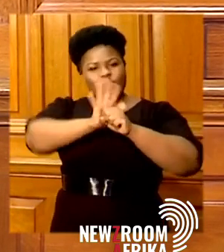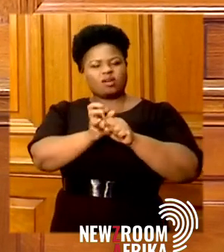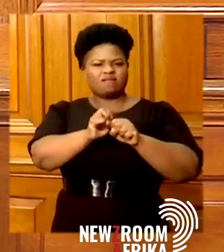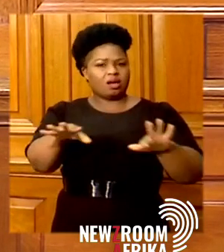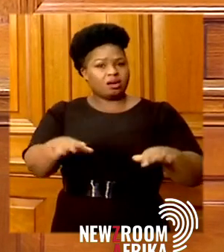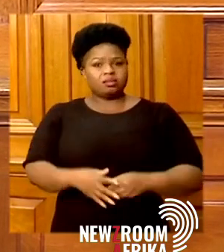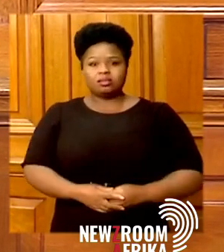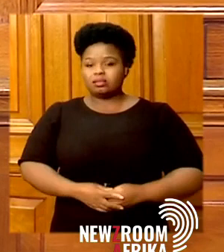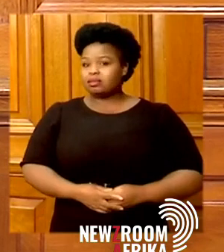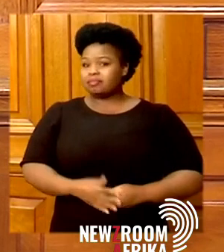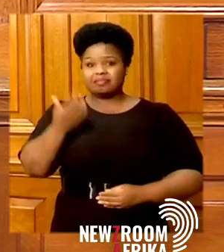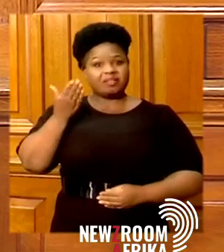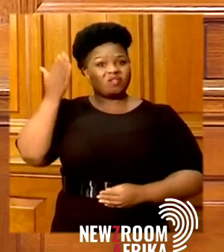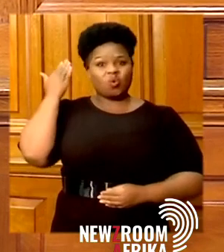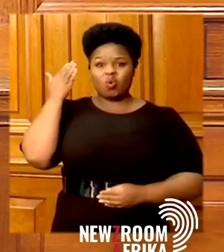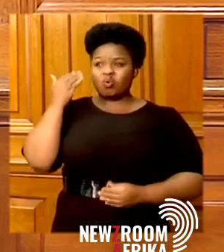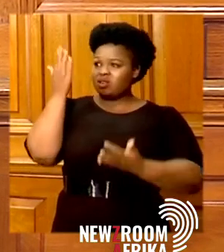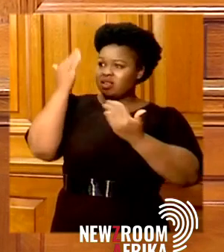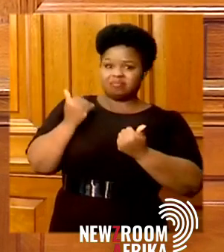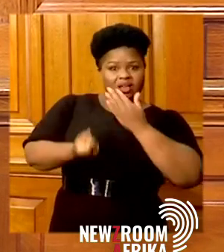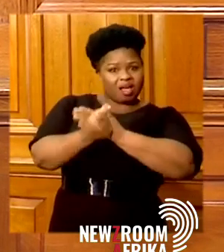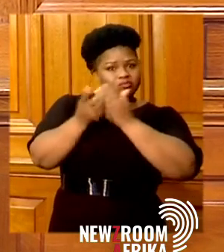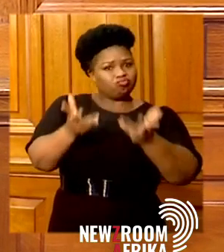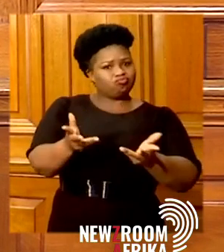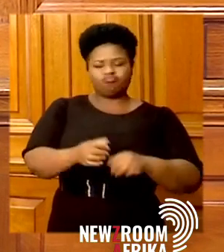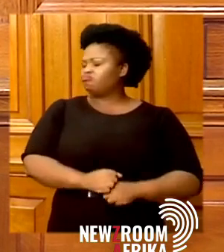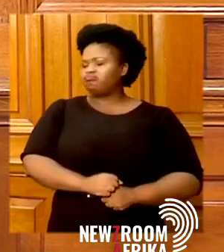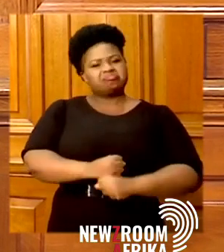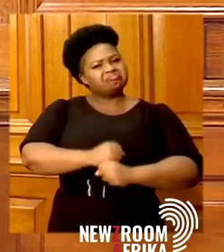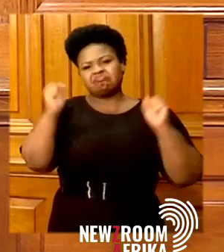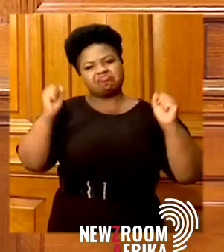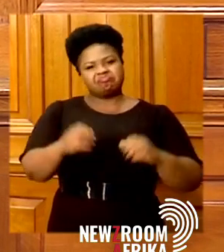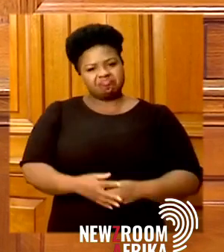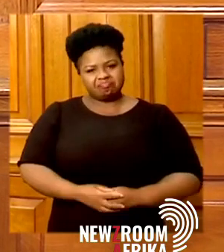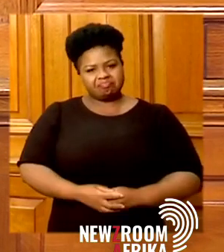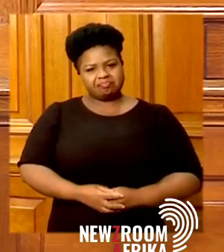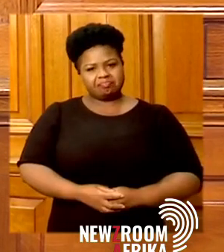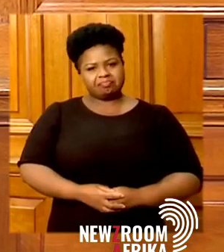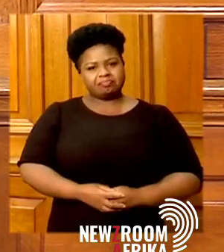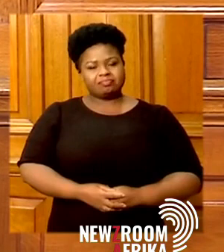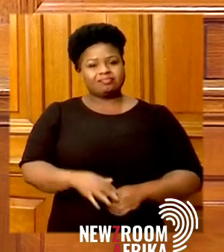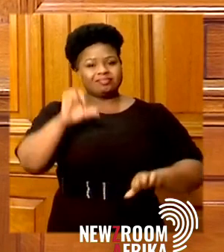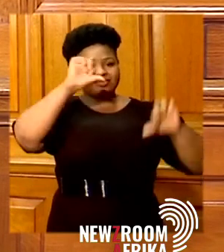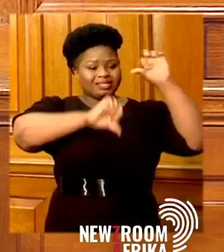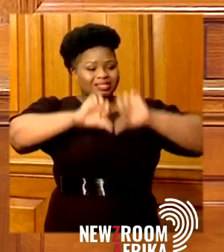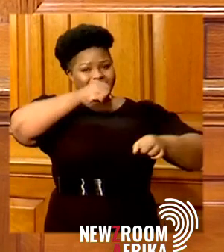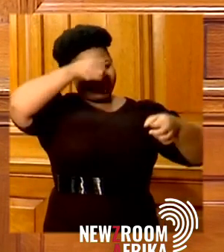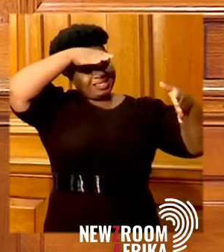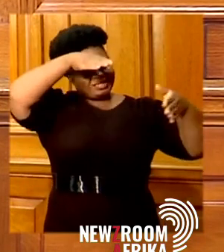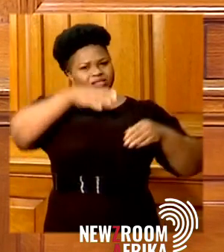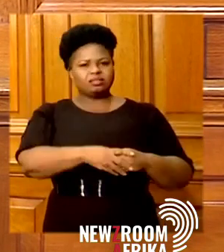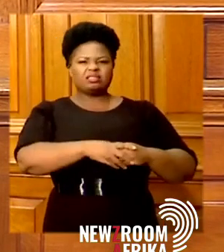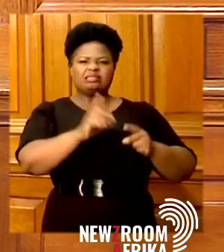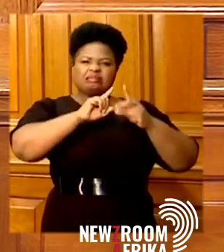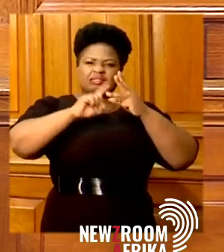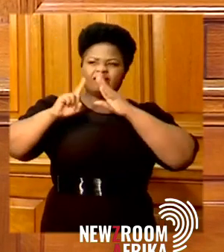was not foreseen in the past. South Africa's scientists and research institutions have